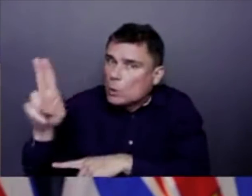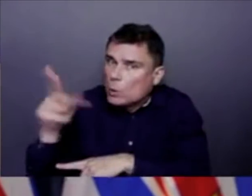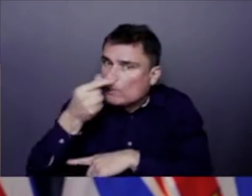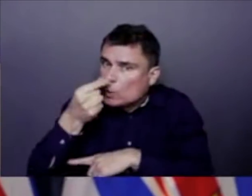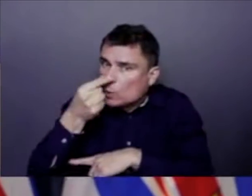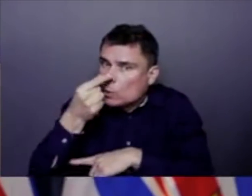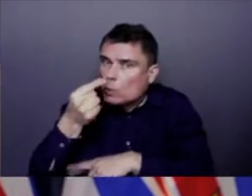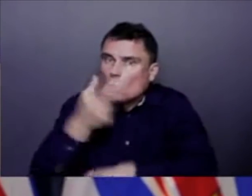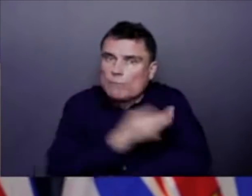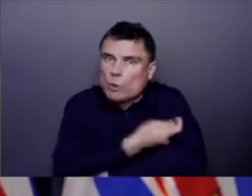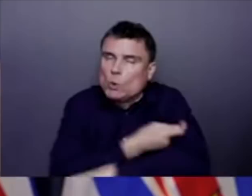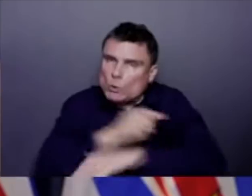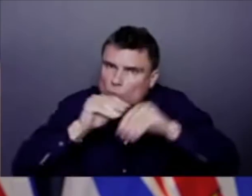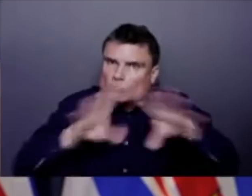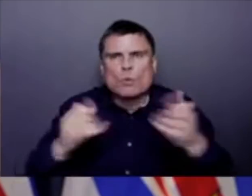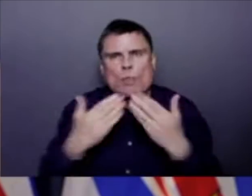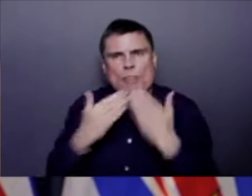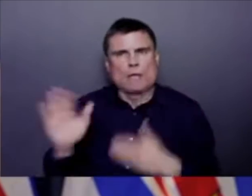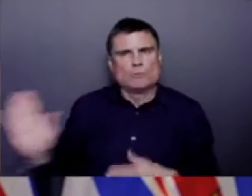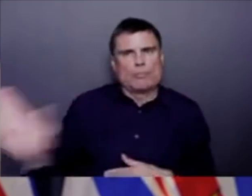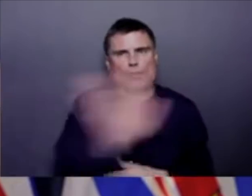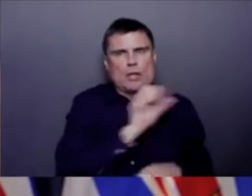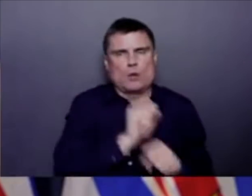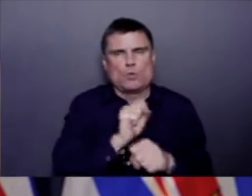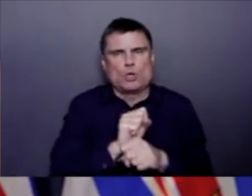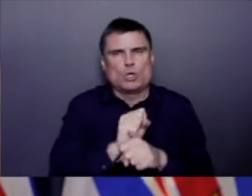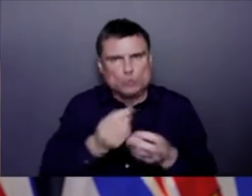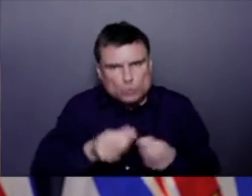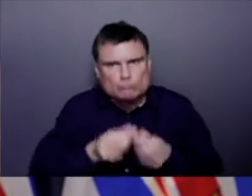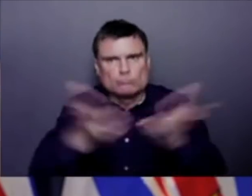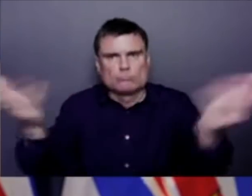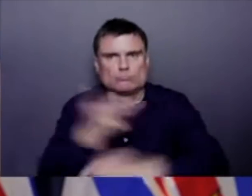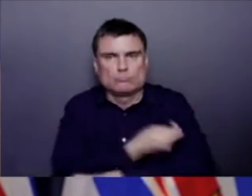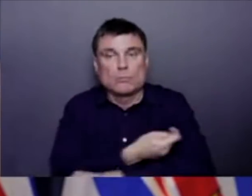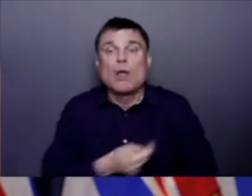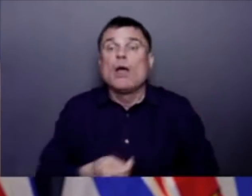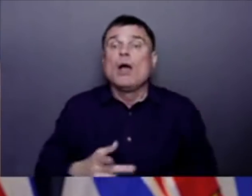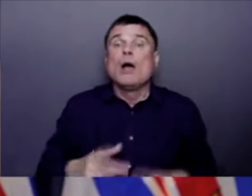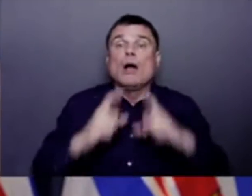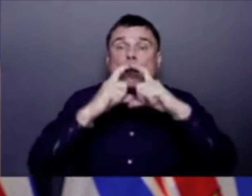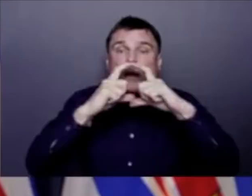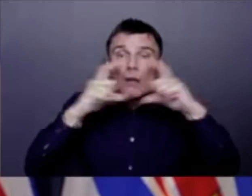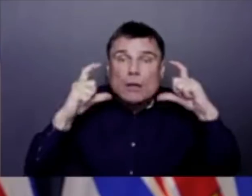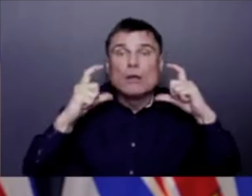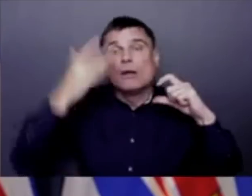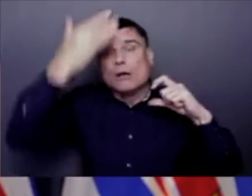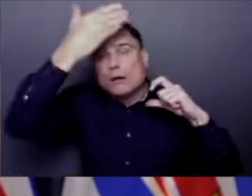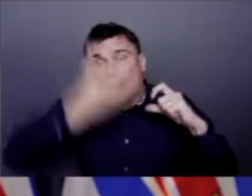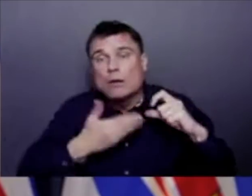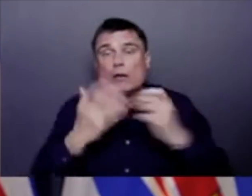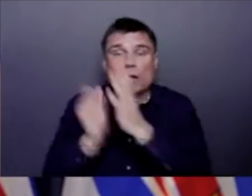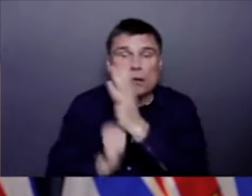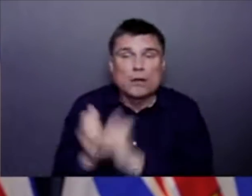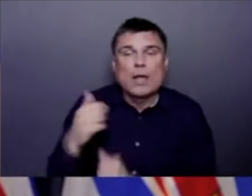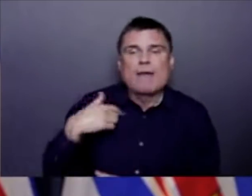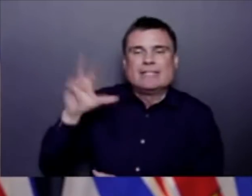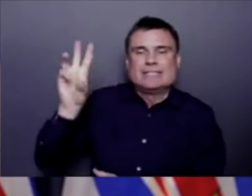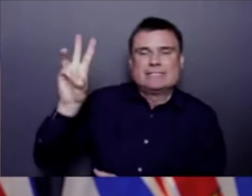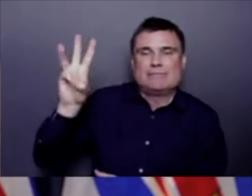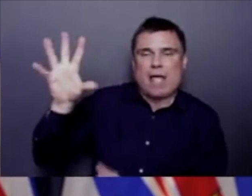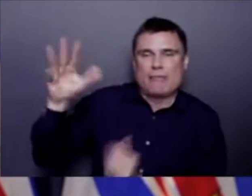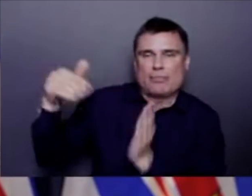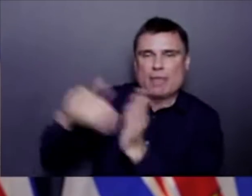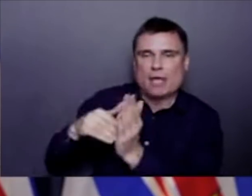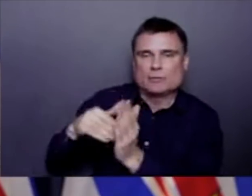over the past week as well, the following PPE has arrived in BC, 60,880 N95 or equivalent respirators,